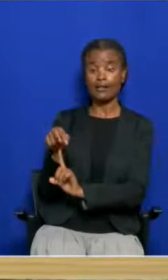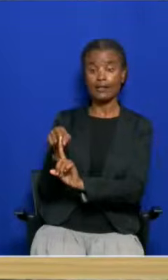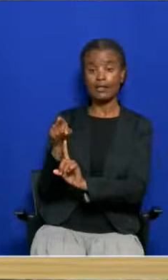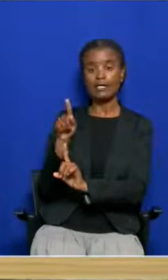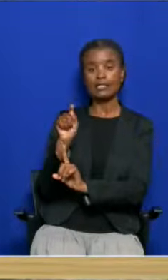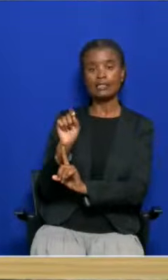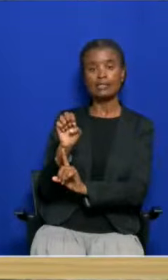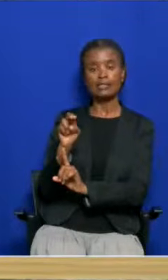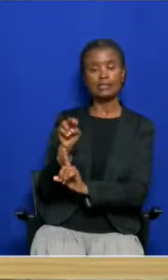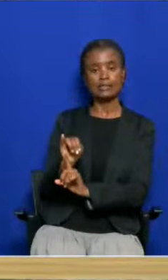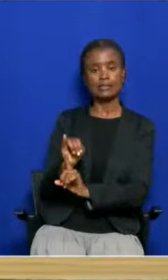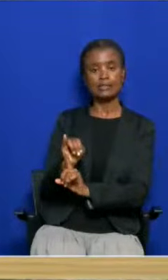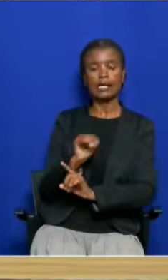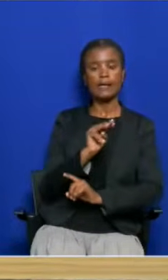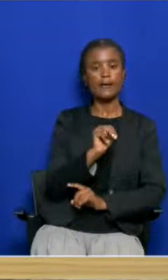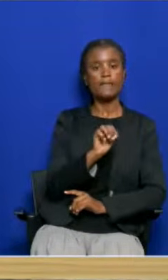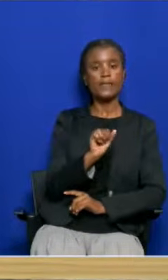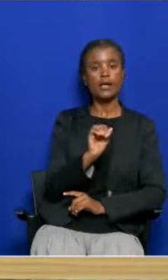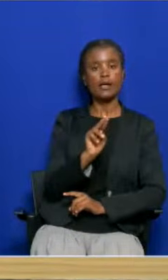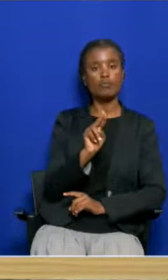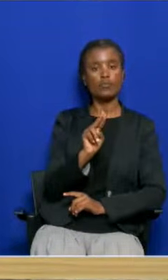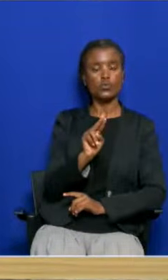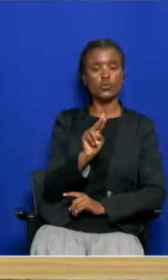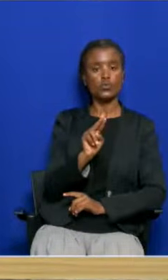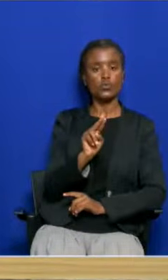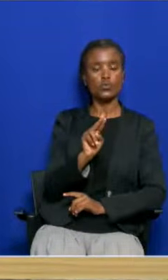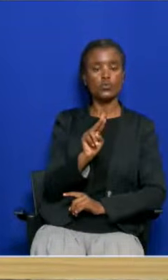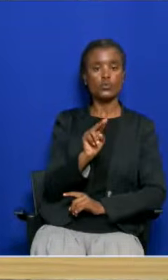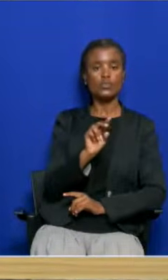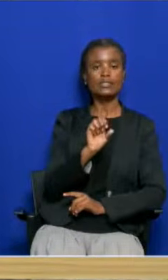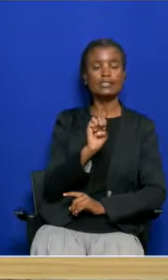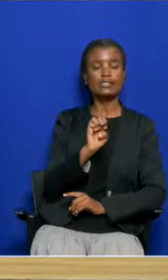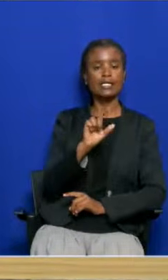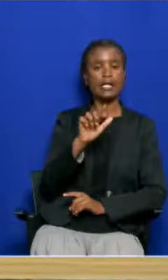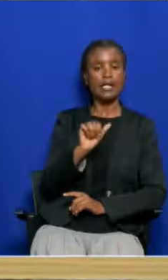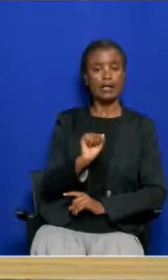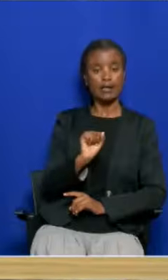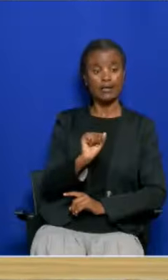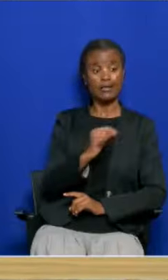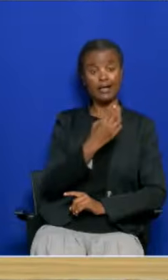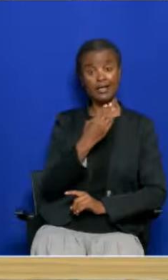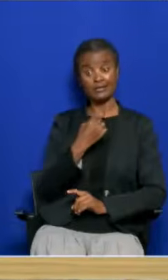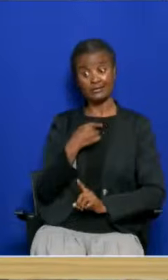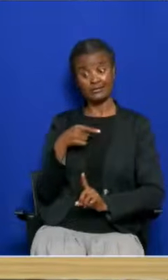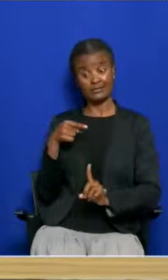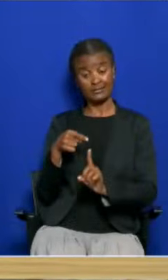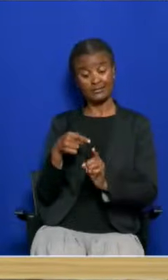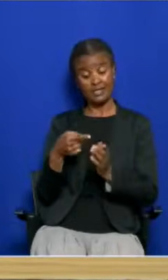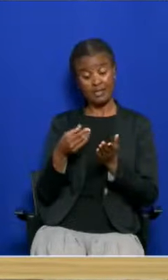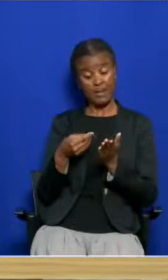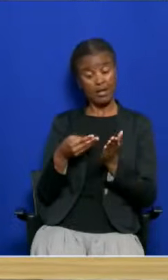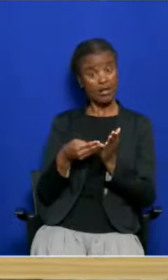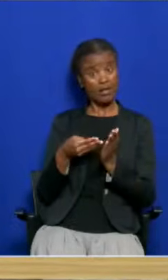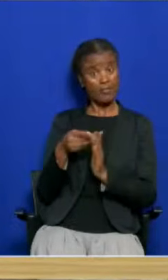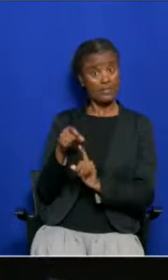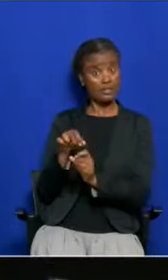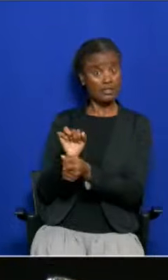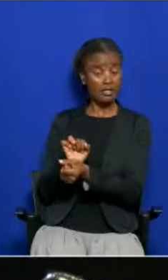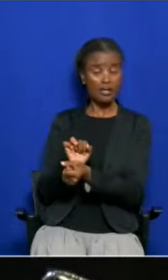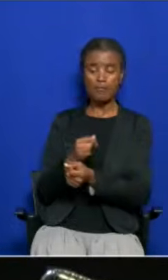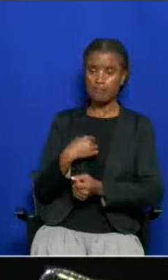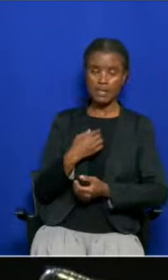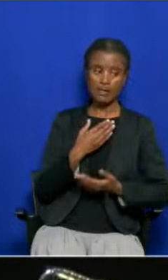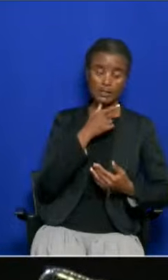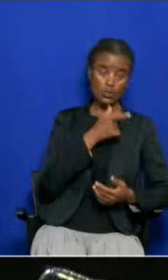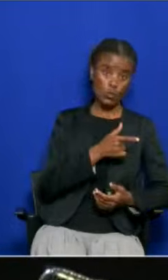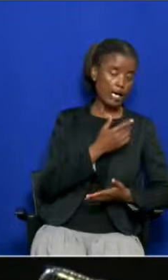Mabusela. I said, is this one that was arrested? I don't know. I will confirm. But I did not even confirm.